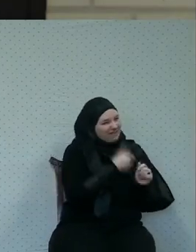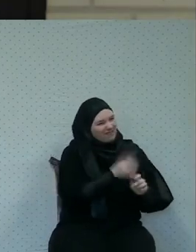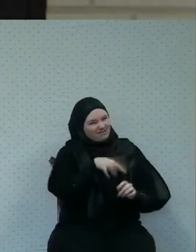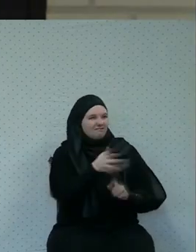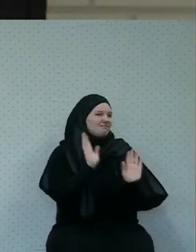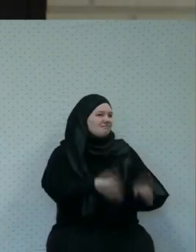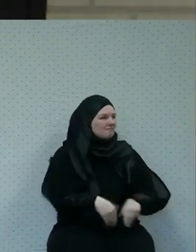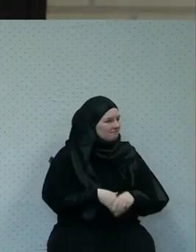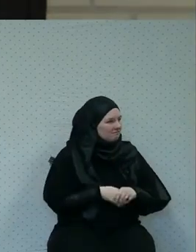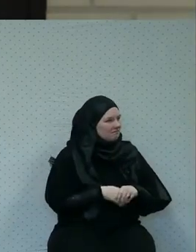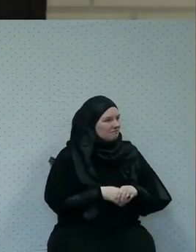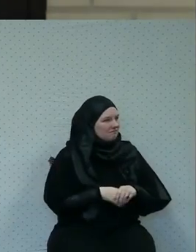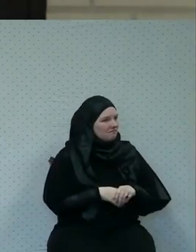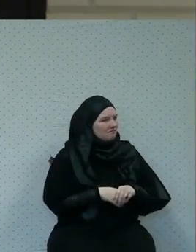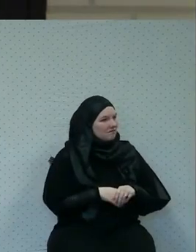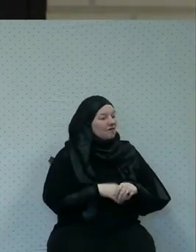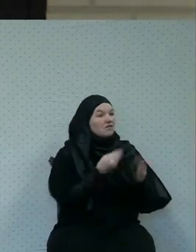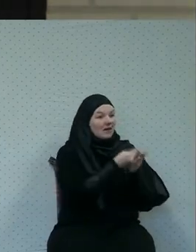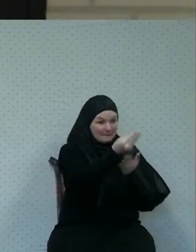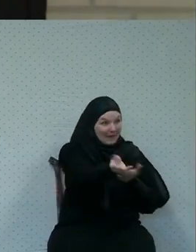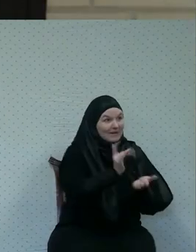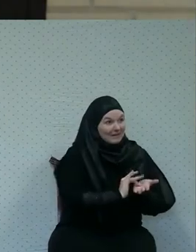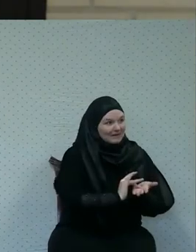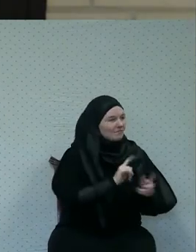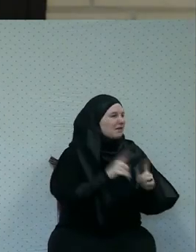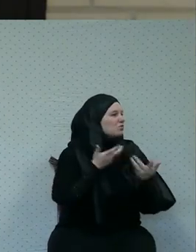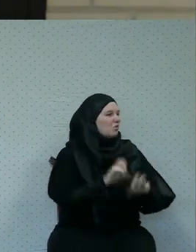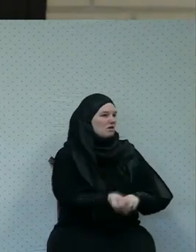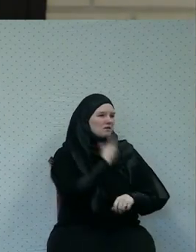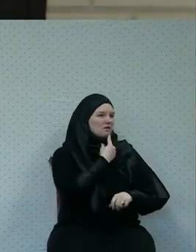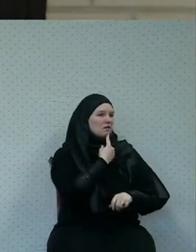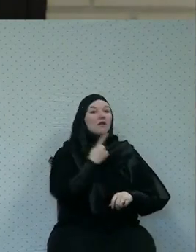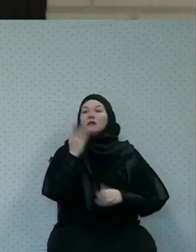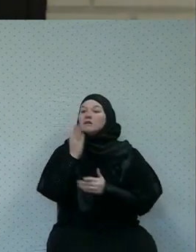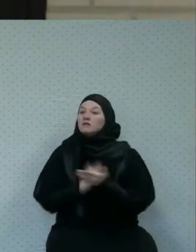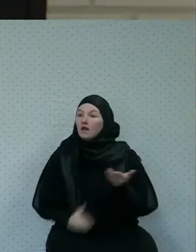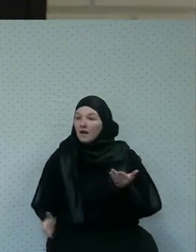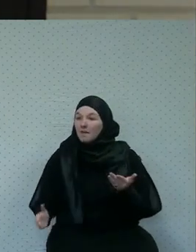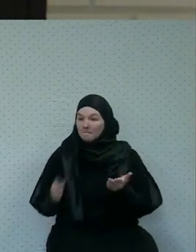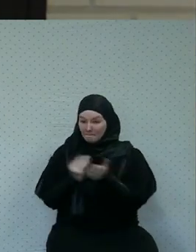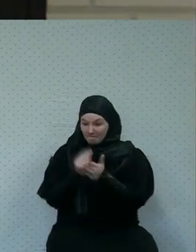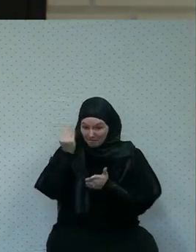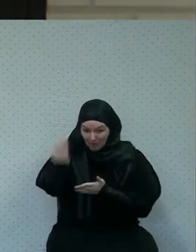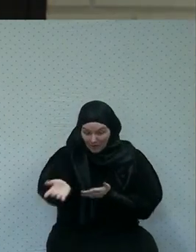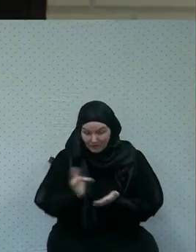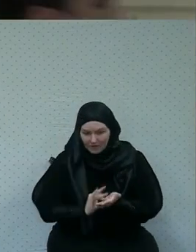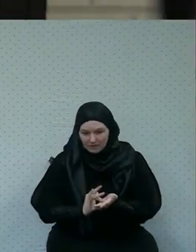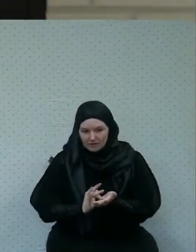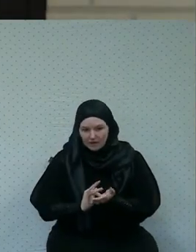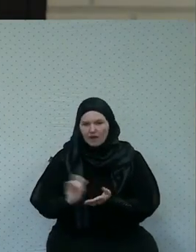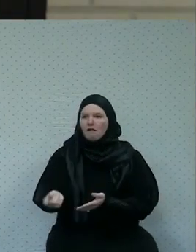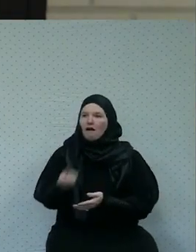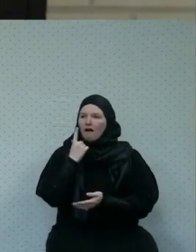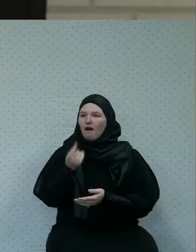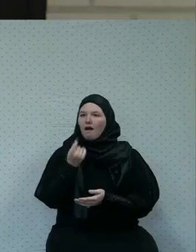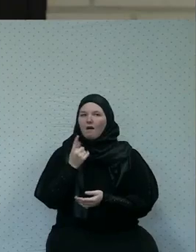use herbs or anything else. So they bought the medicine, they don't want to take it. Some bought the medicine and they are